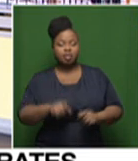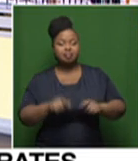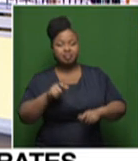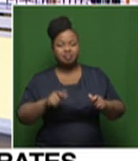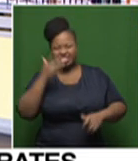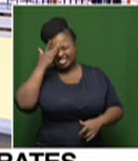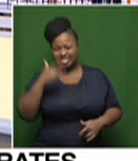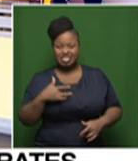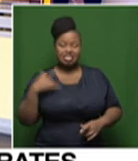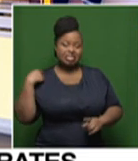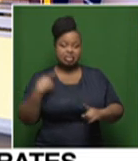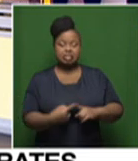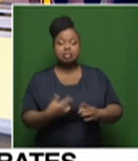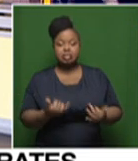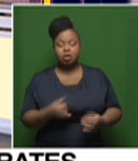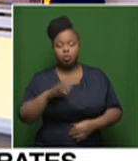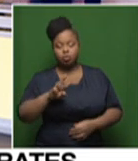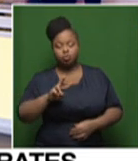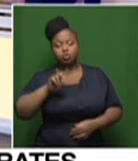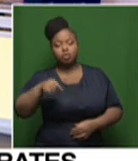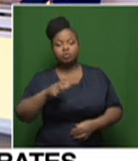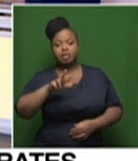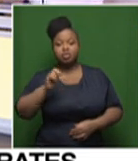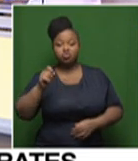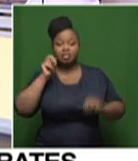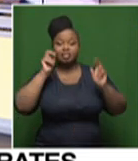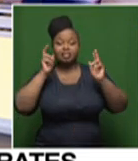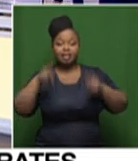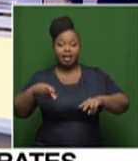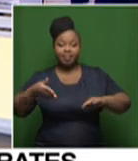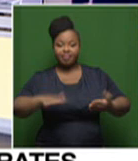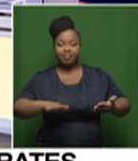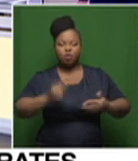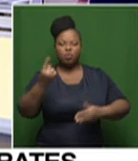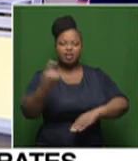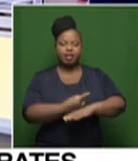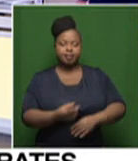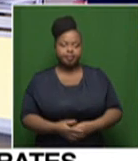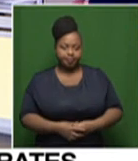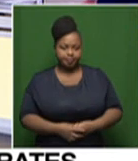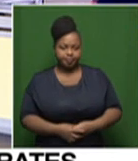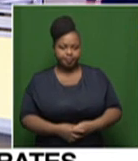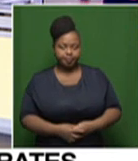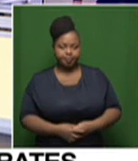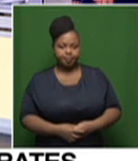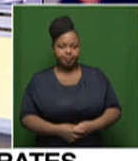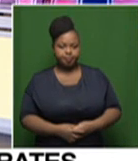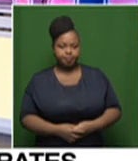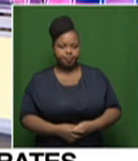354,000 new cases and over 2,800 new deaths were recorded in a single day.